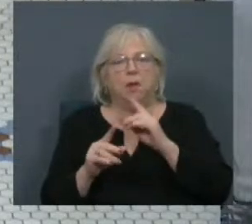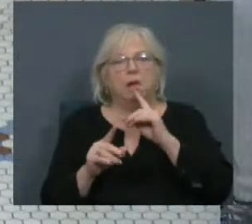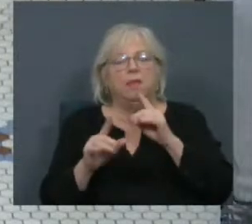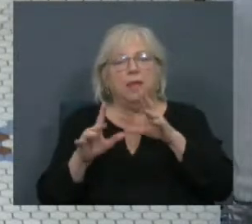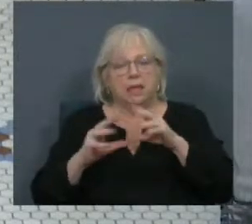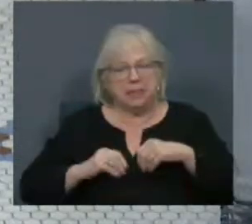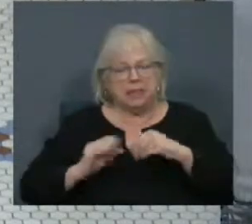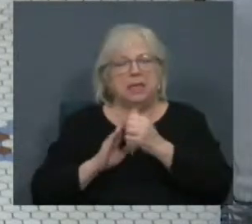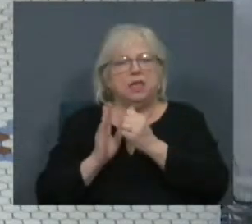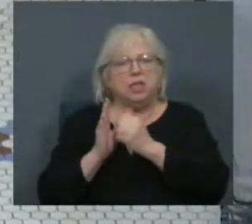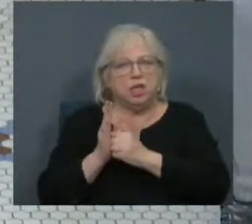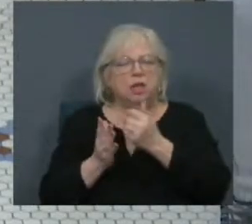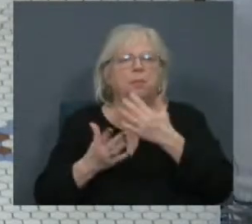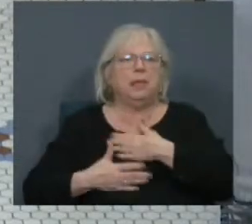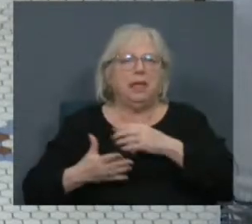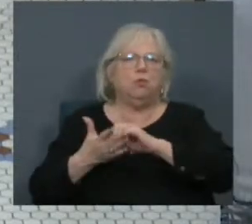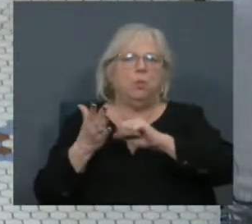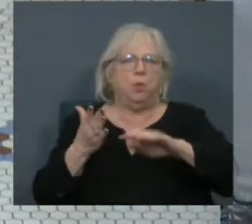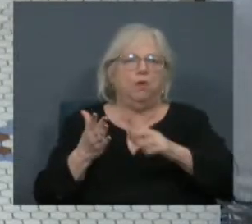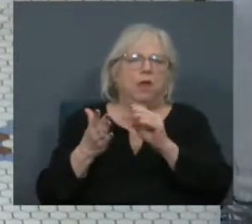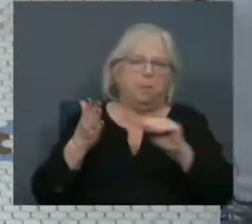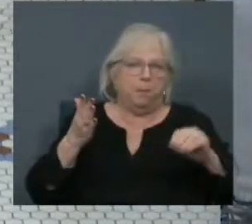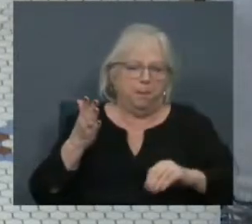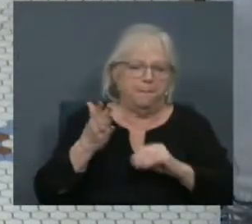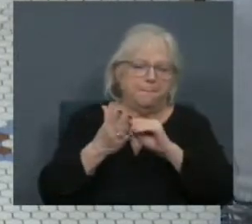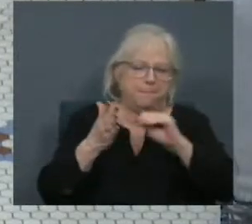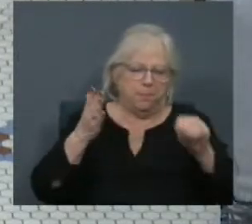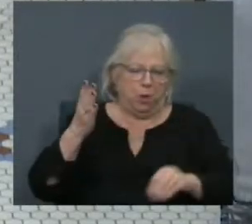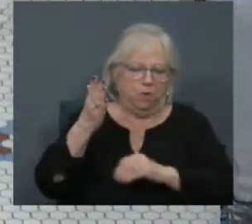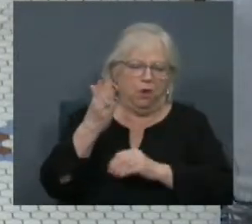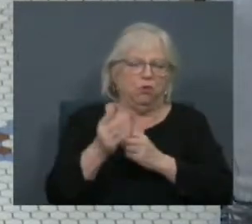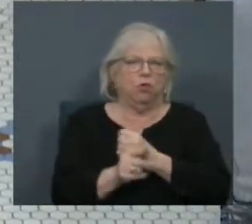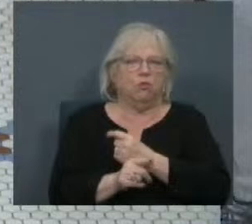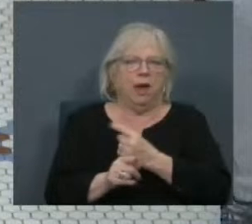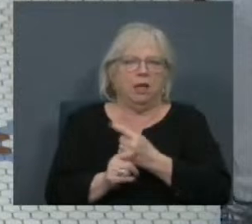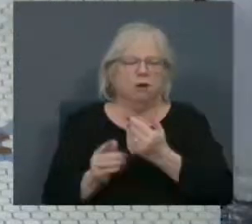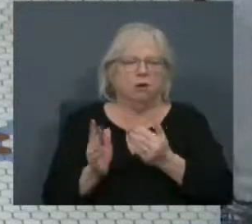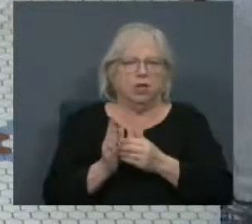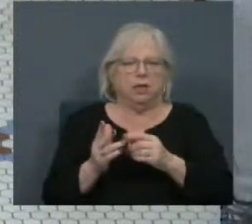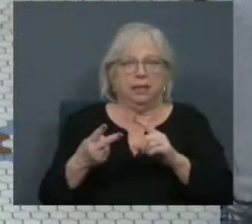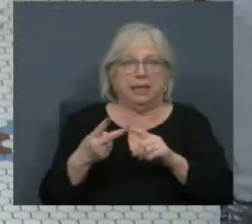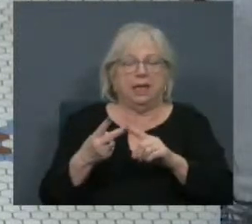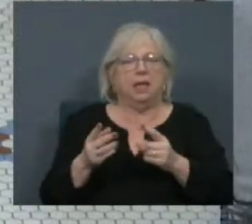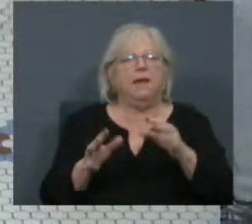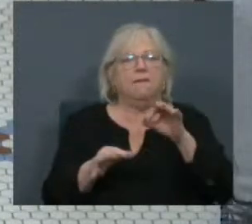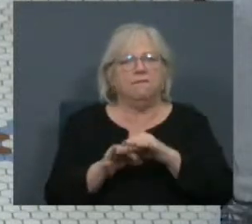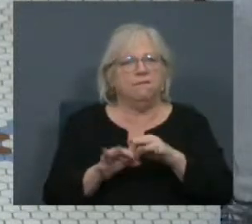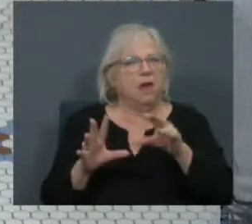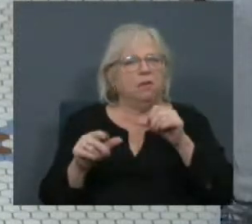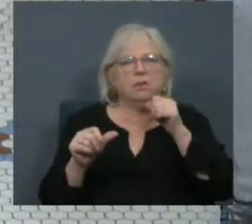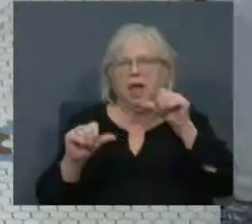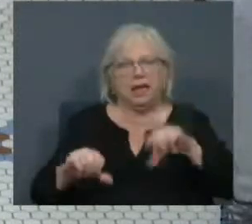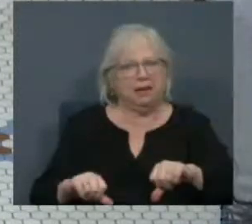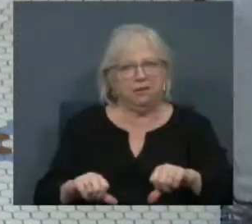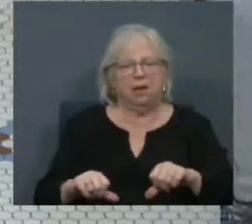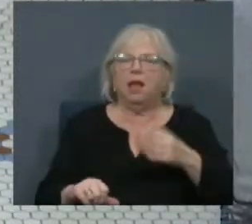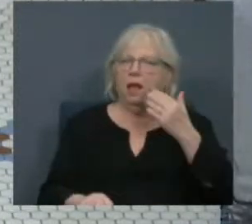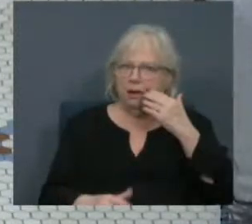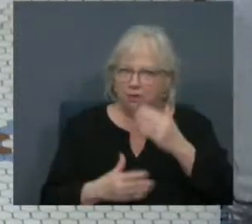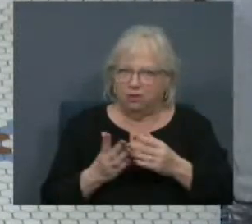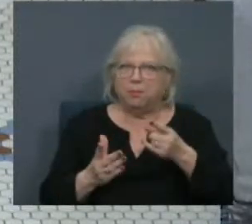separately from the consent agenda. Secondly, vote against it. And I know that some of you are not going to do